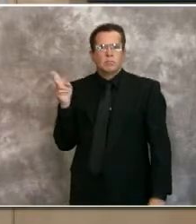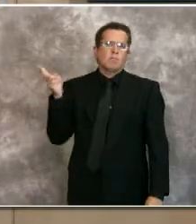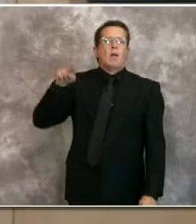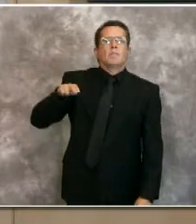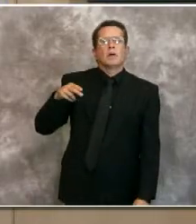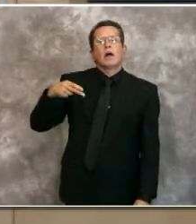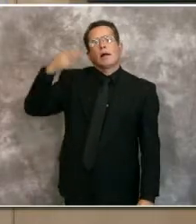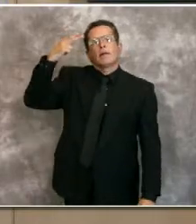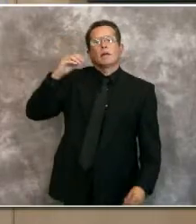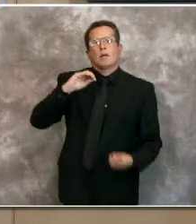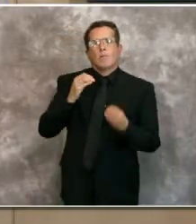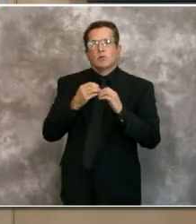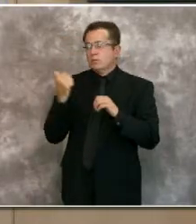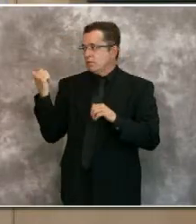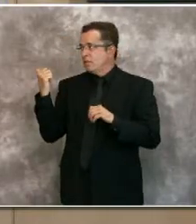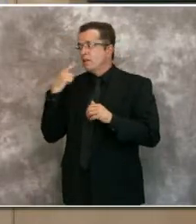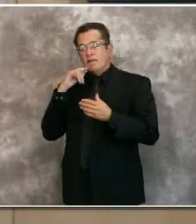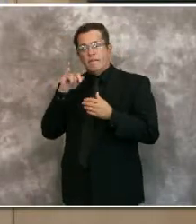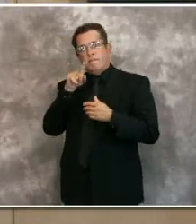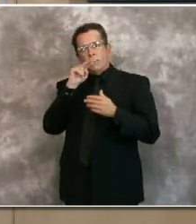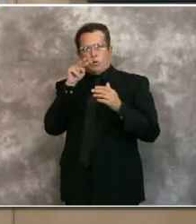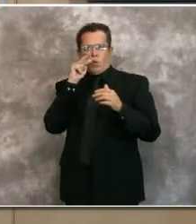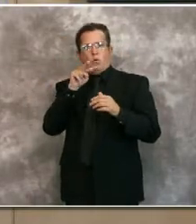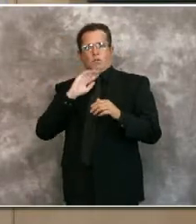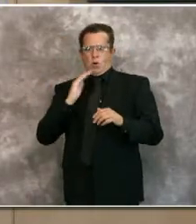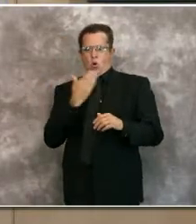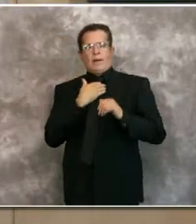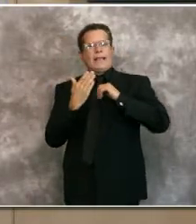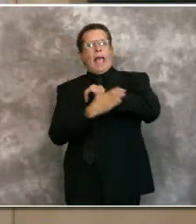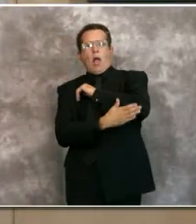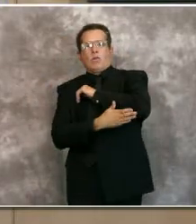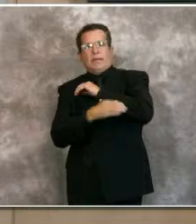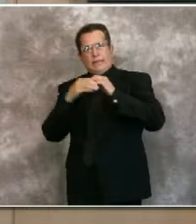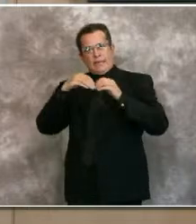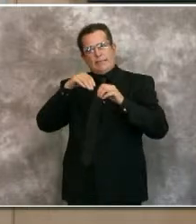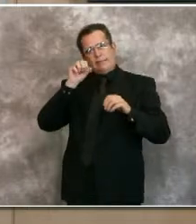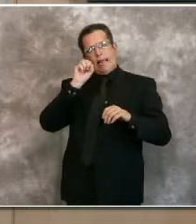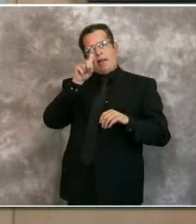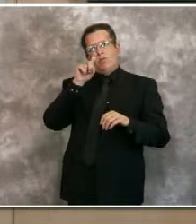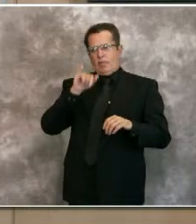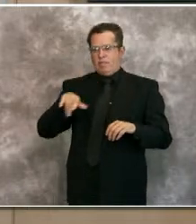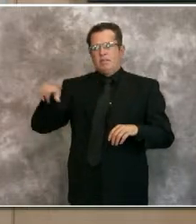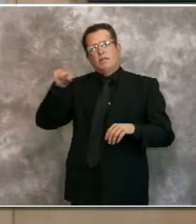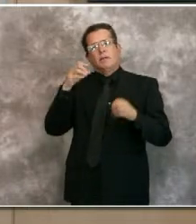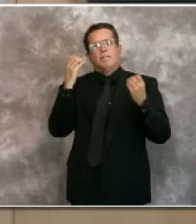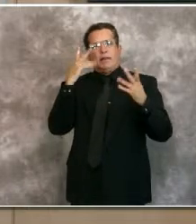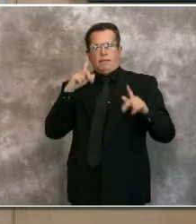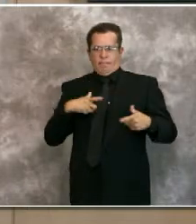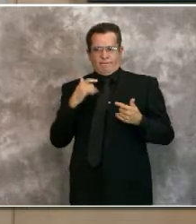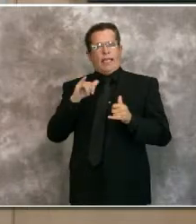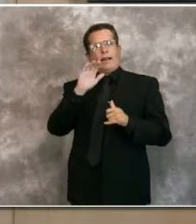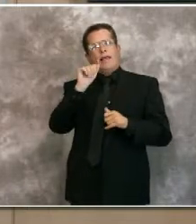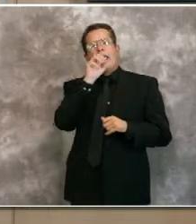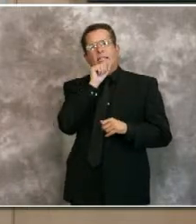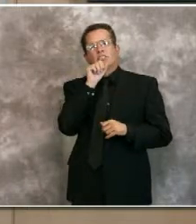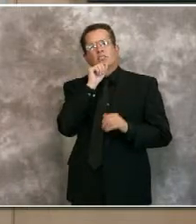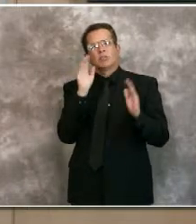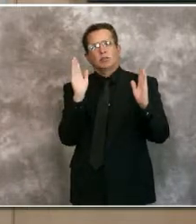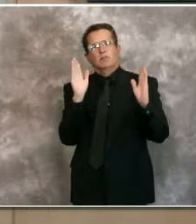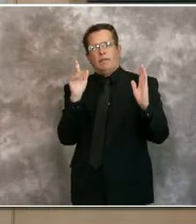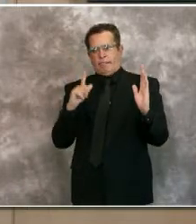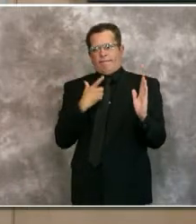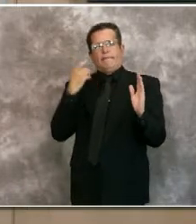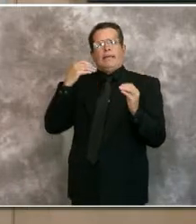first part of that question is you need to look at the demographics of the county itself. There are a lot of people who are in those age groups who live in the county. So I think that